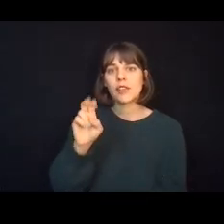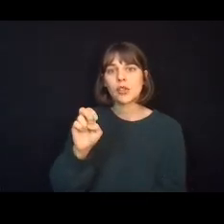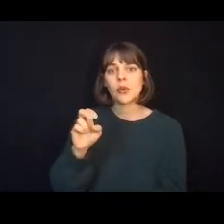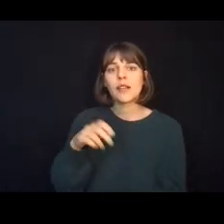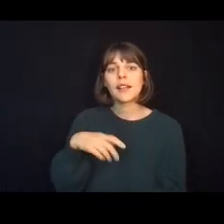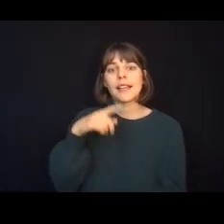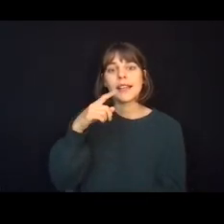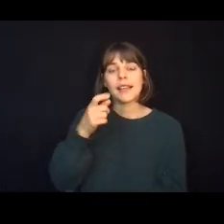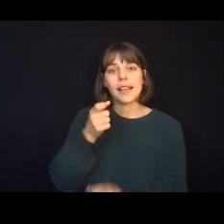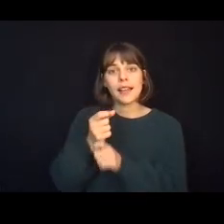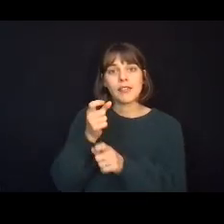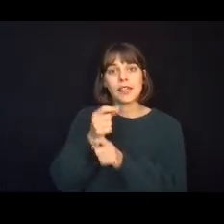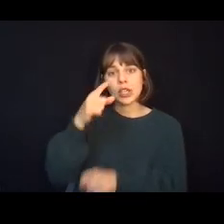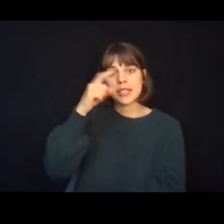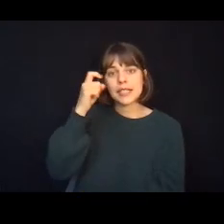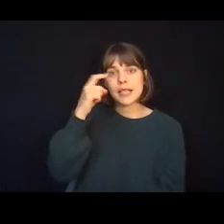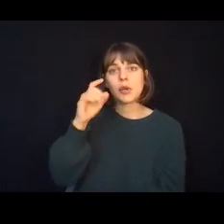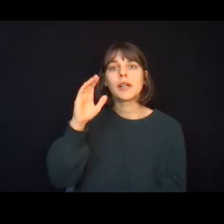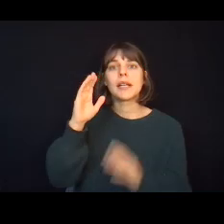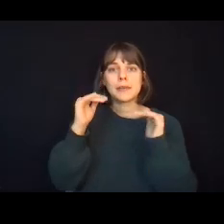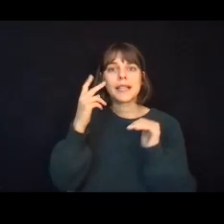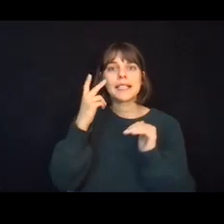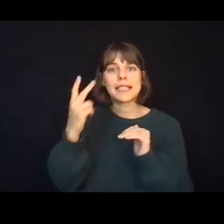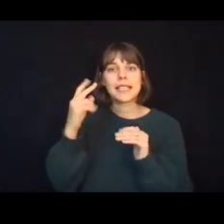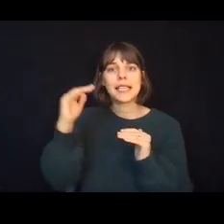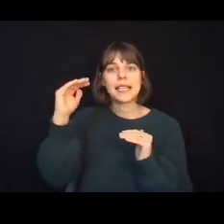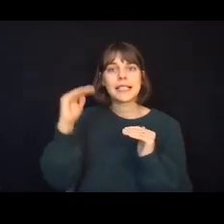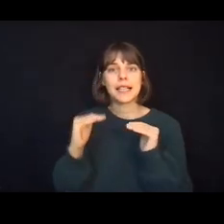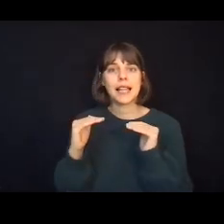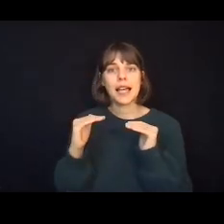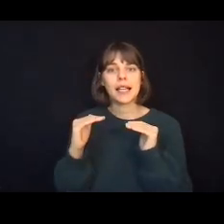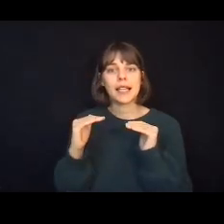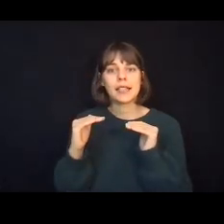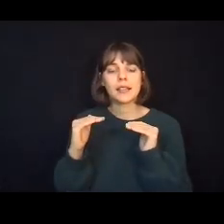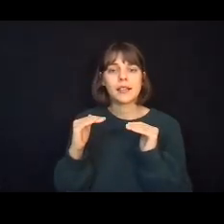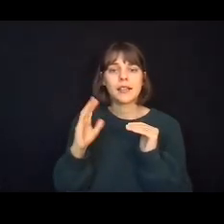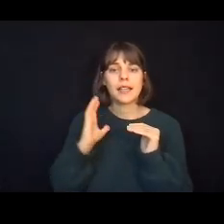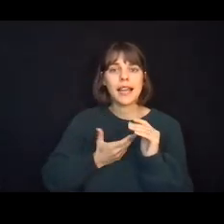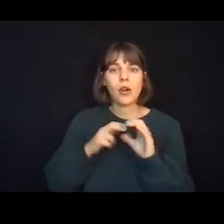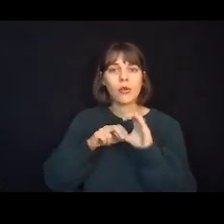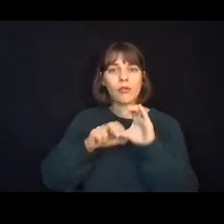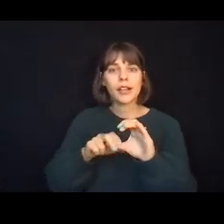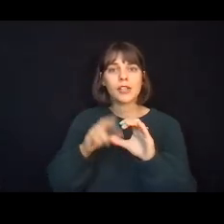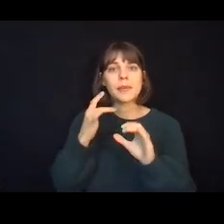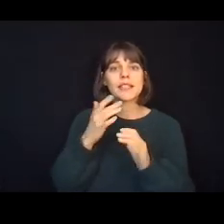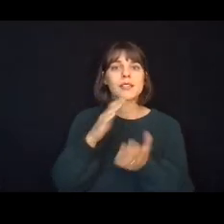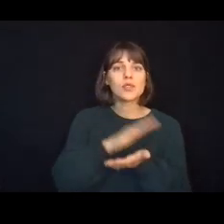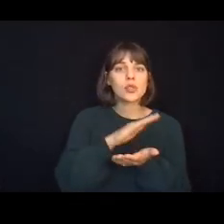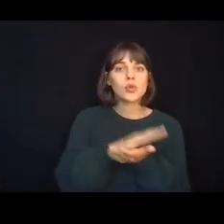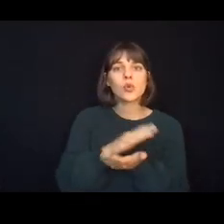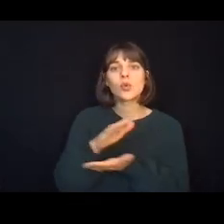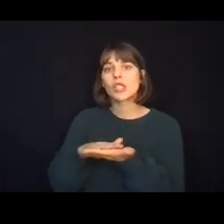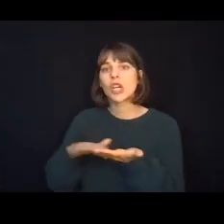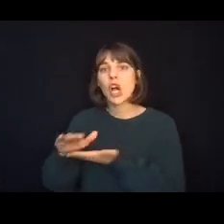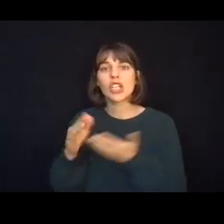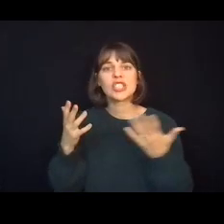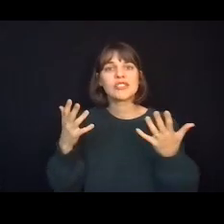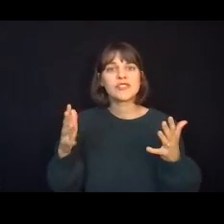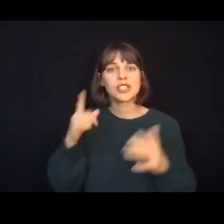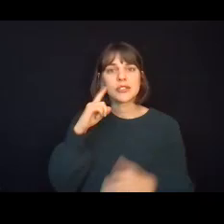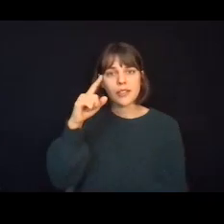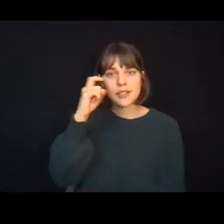see a decline in our ridership revenues, primarily due to schools and colleges being out, and that's what we're seeing here in July. And you see it starting